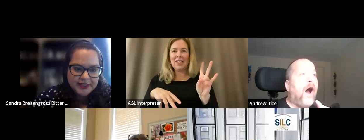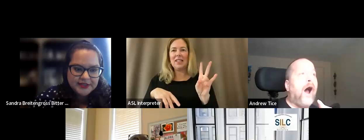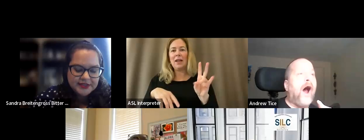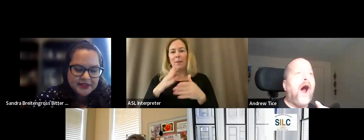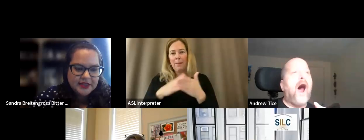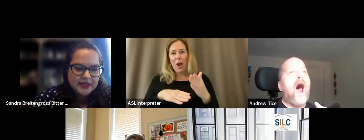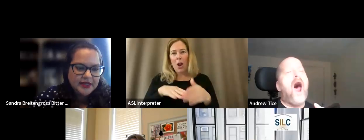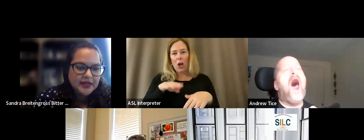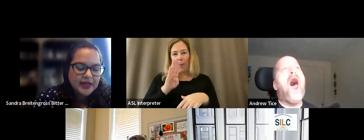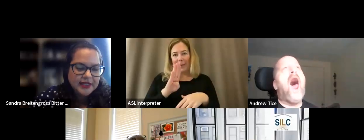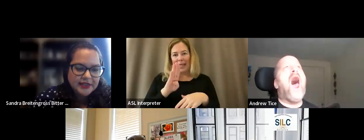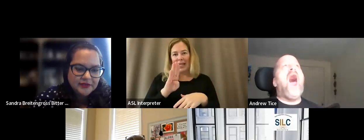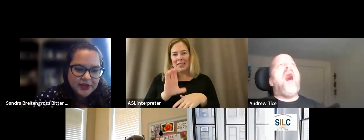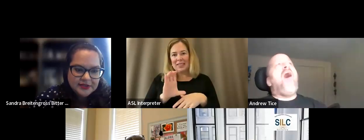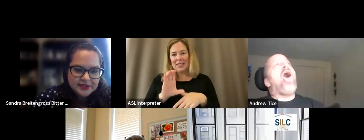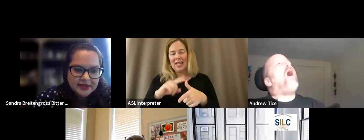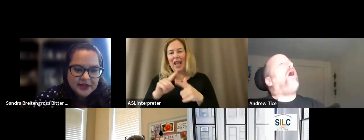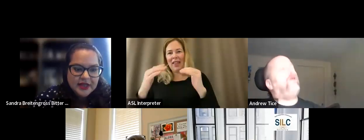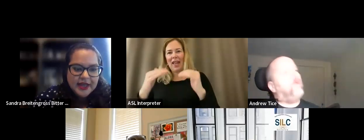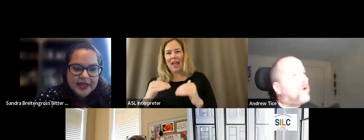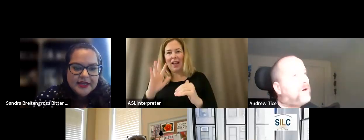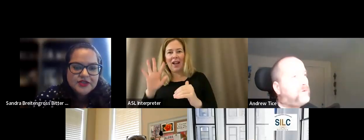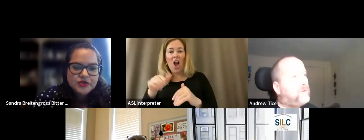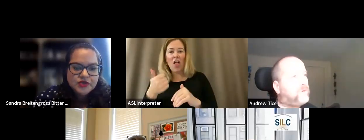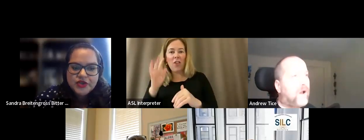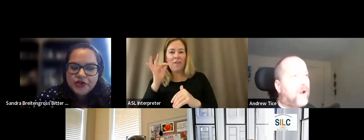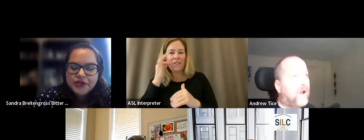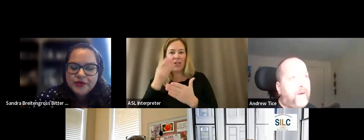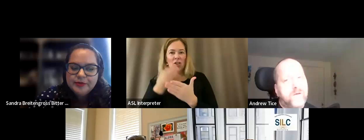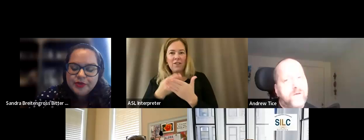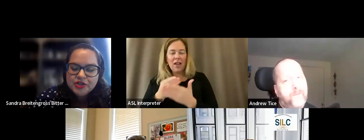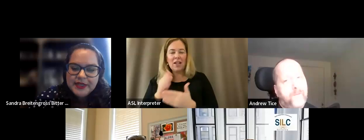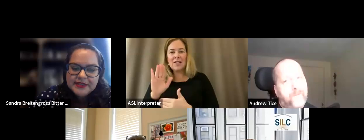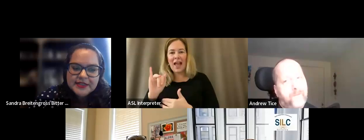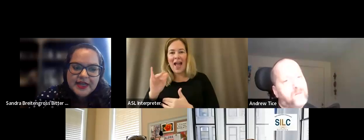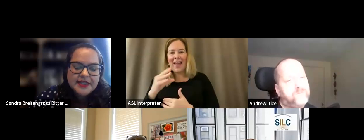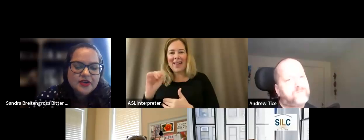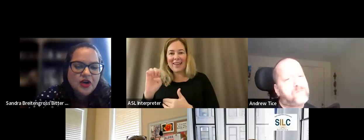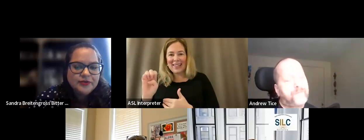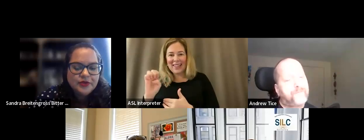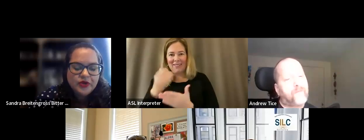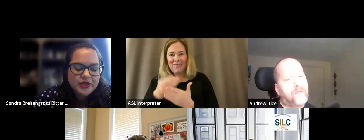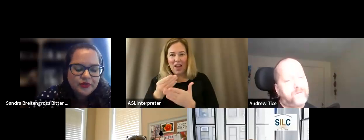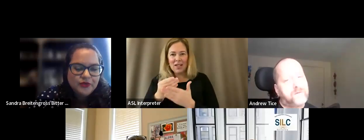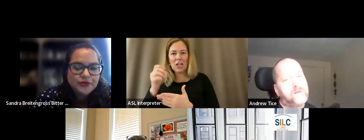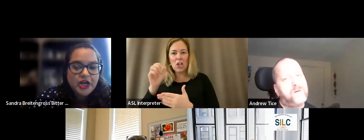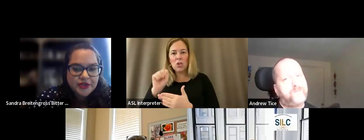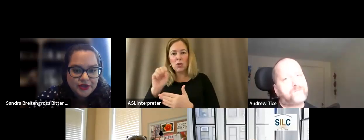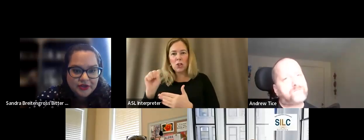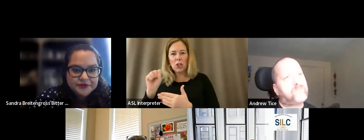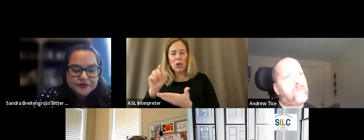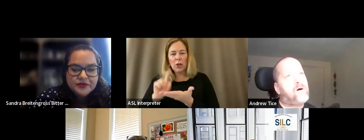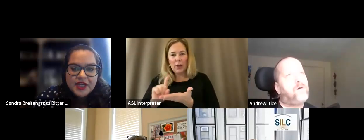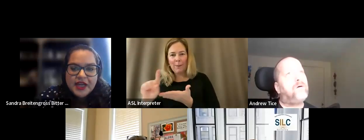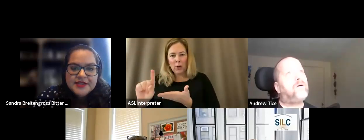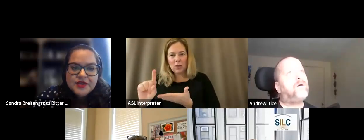federal funds, I&E funds, and Social Security reimbursement, and then a column or a row for